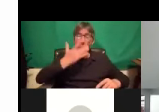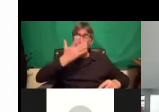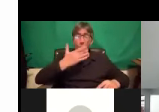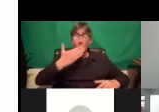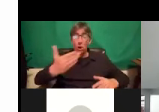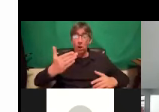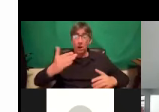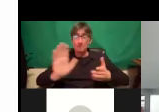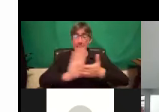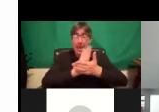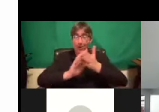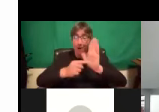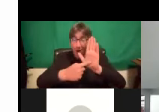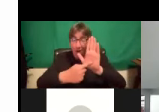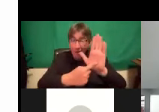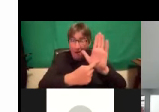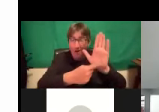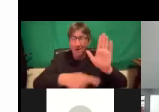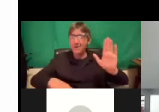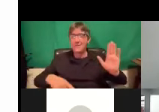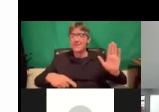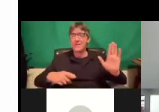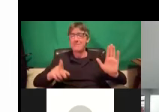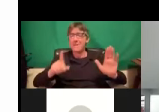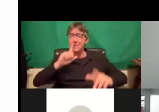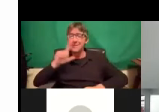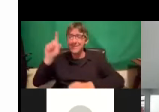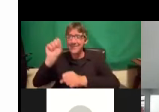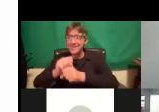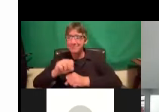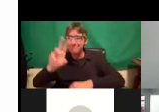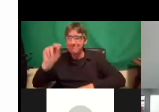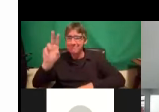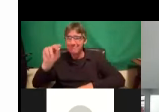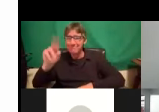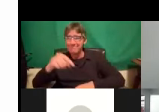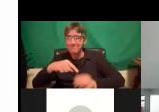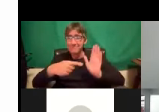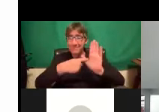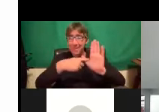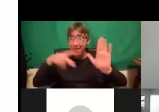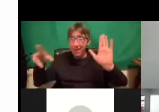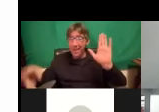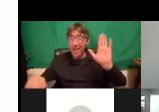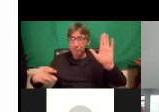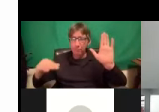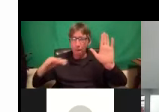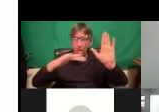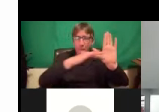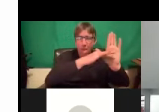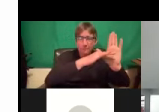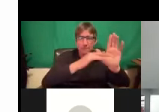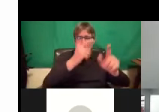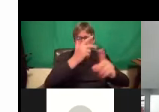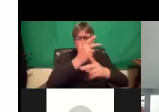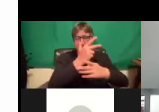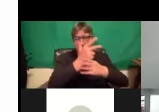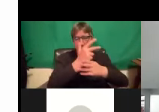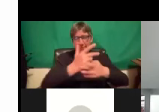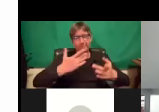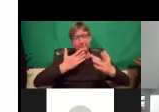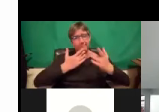reality, it doesn't make sense because it's totally dependent on the availability of parking, which is very inadequate.